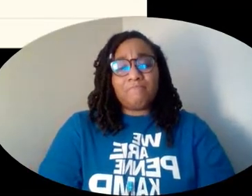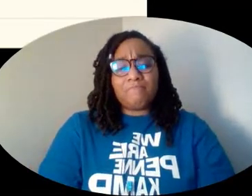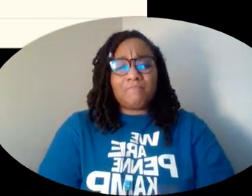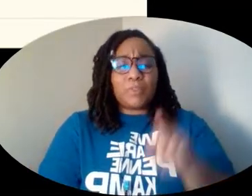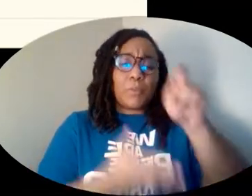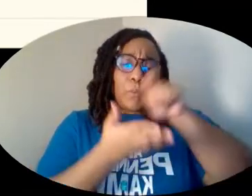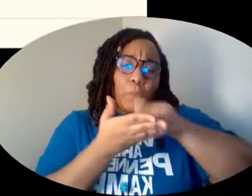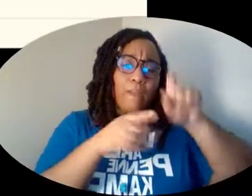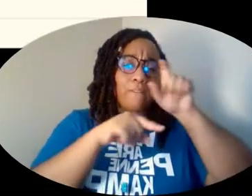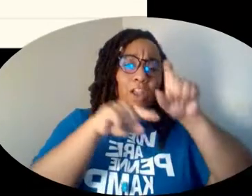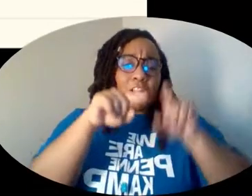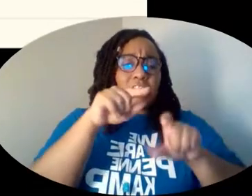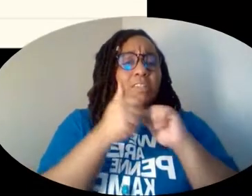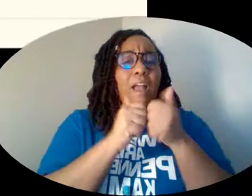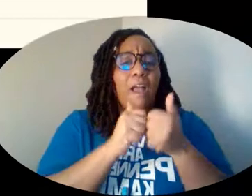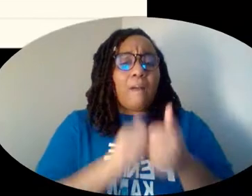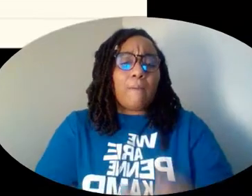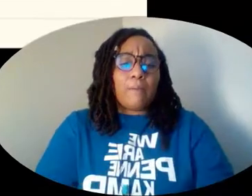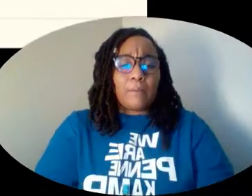How do you write fractions?